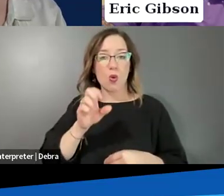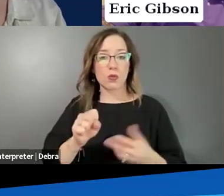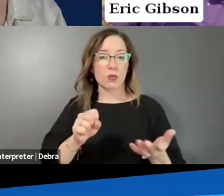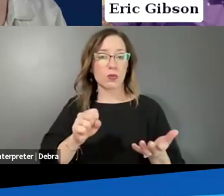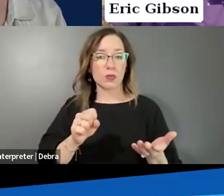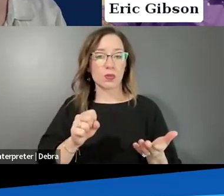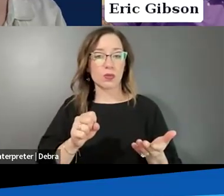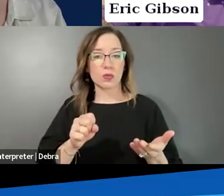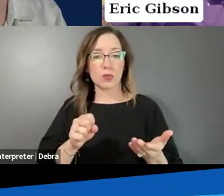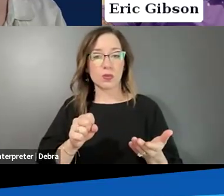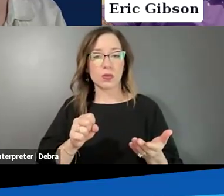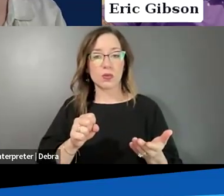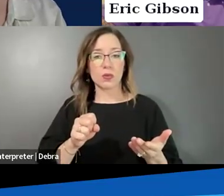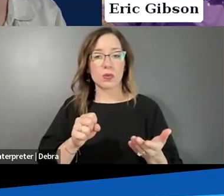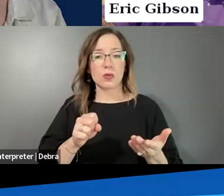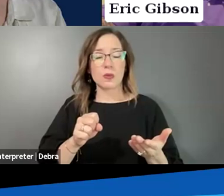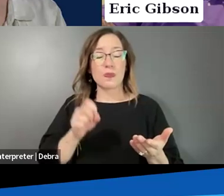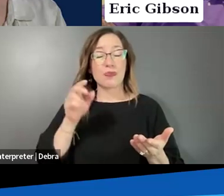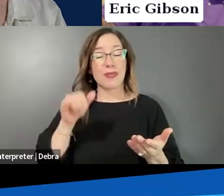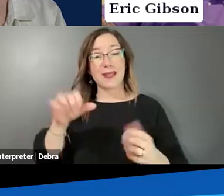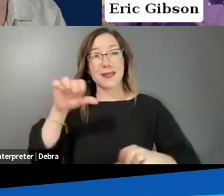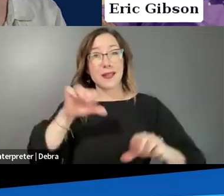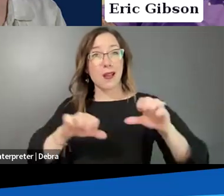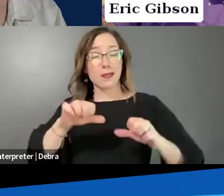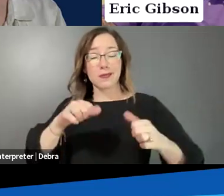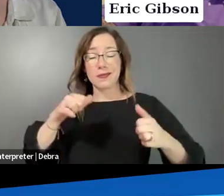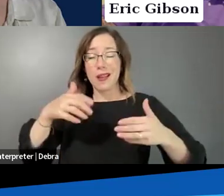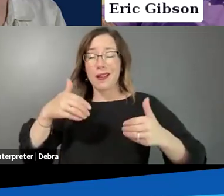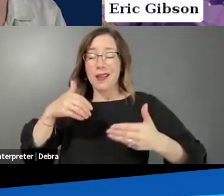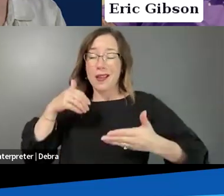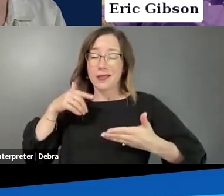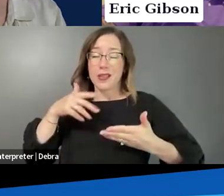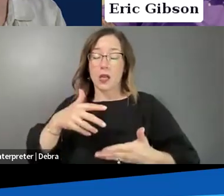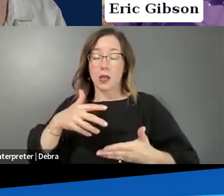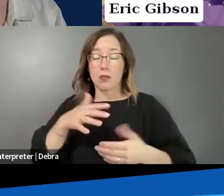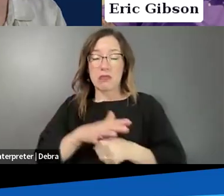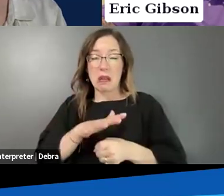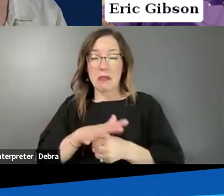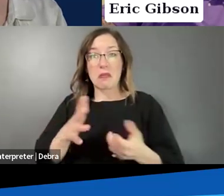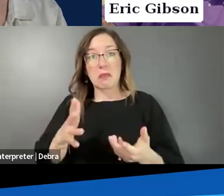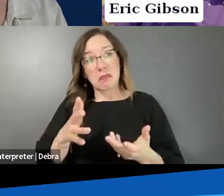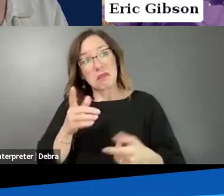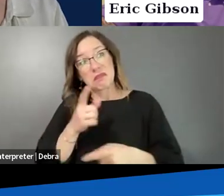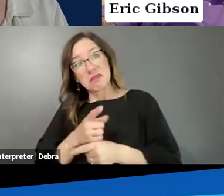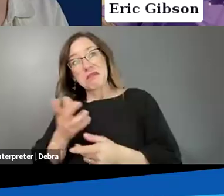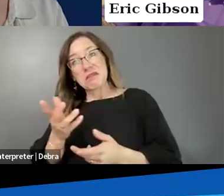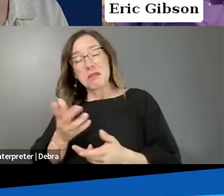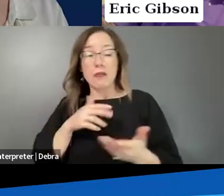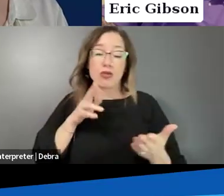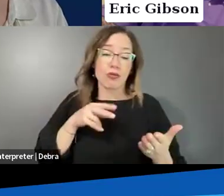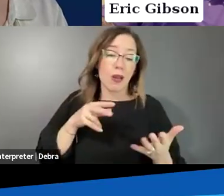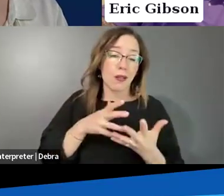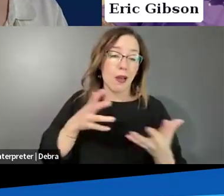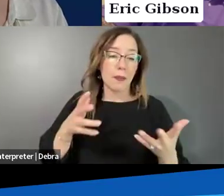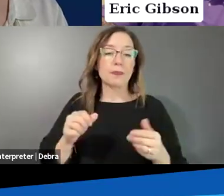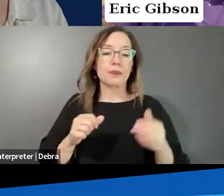because and that's the science that maybe hasn't been studied. I'm not sure because Right. read a lot about that.